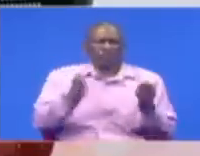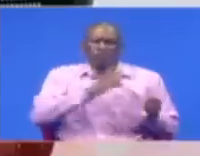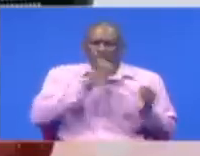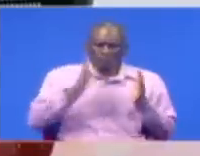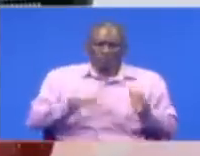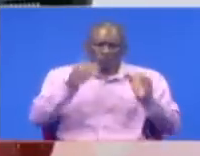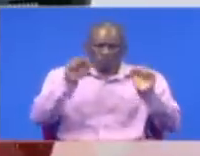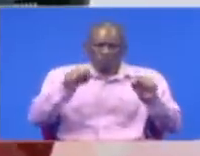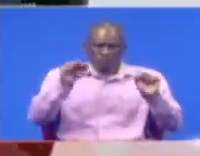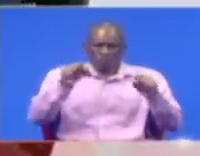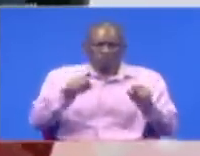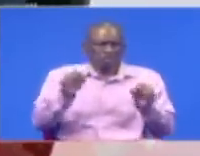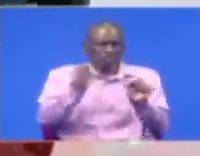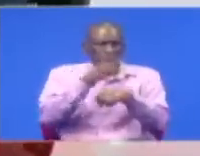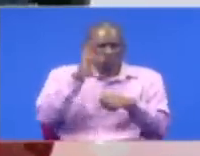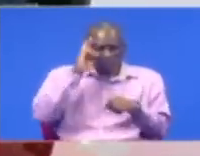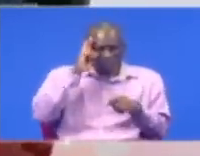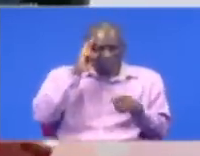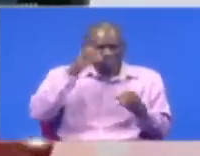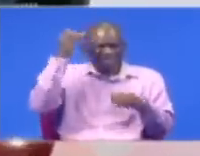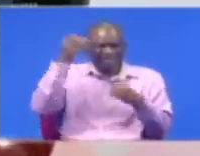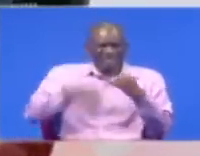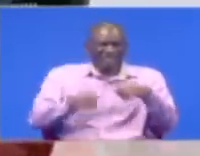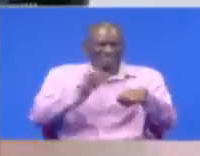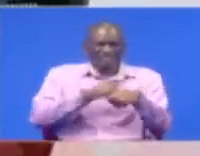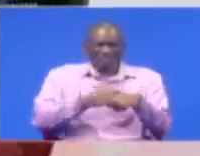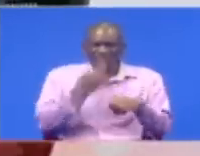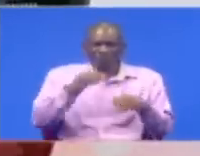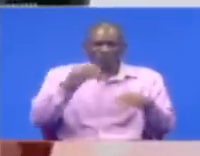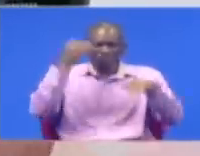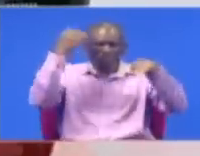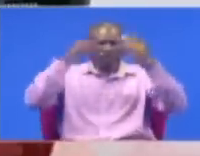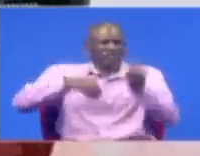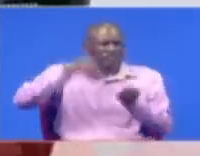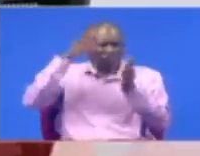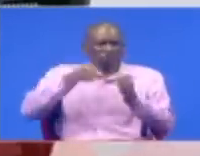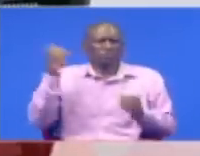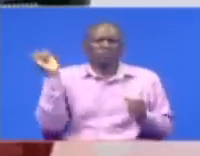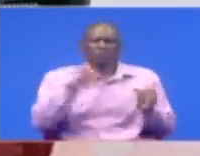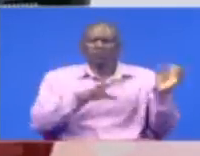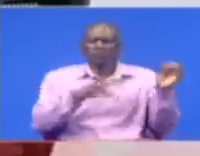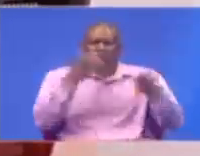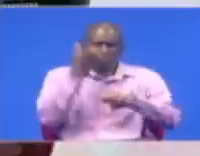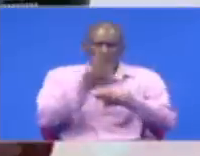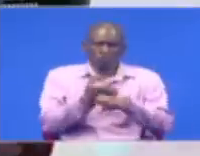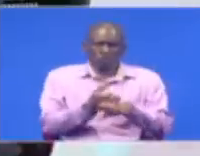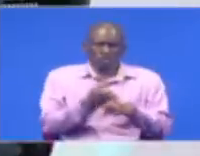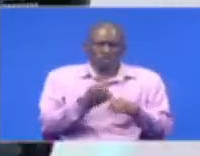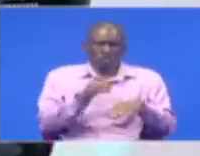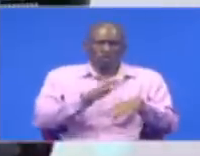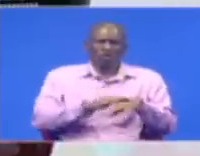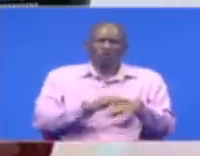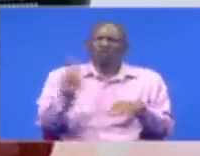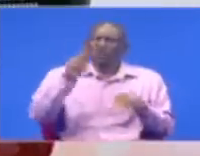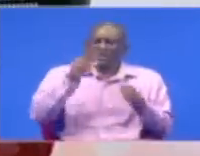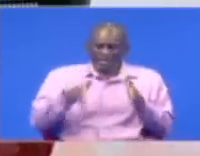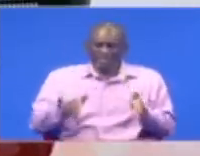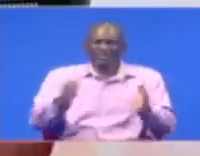you cannot recall the last time you saw university students throwing stones along Koinange